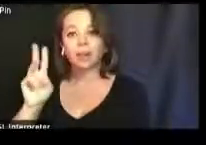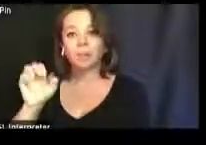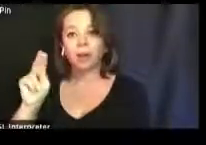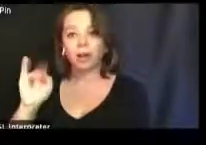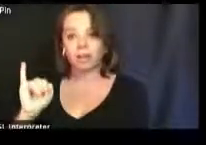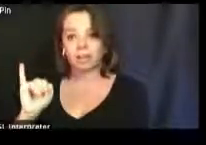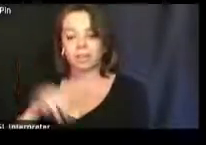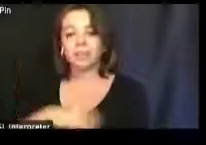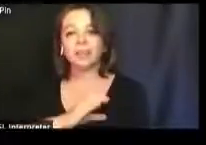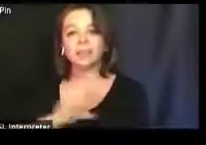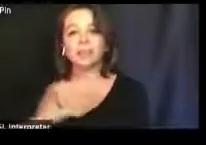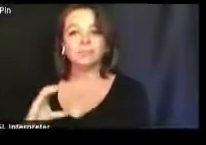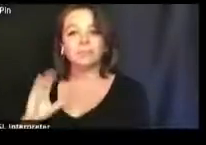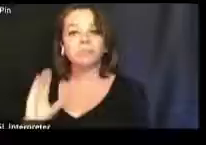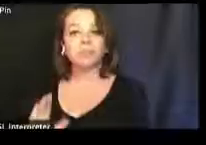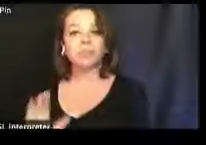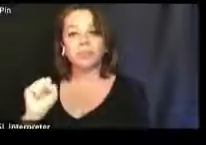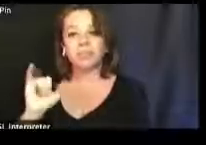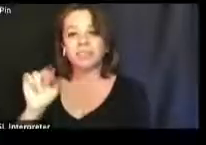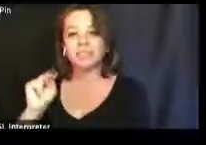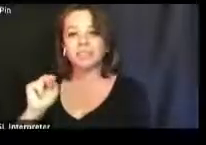Commissioner Sanai, Here.